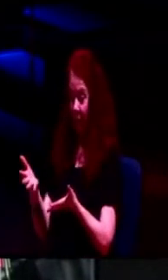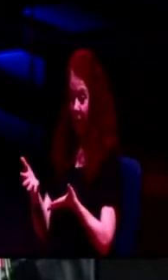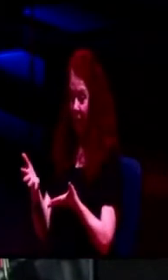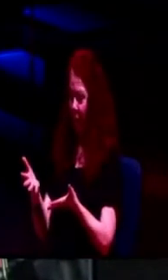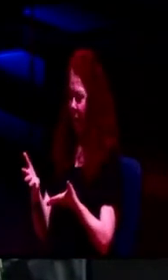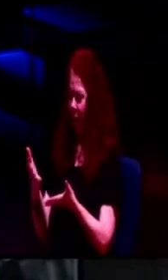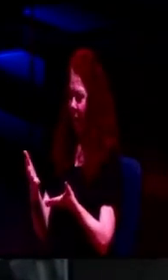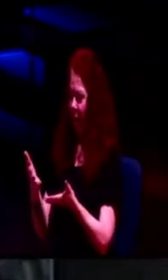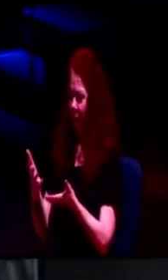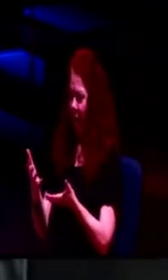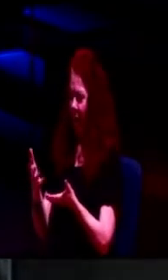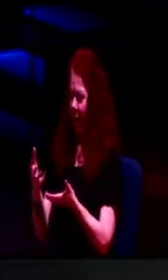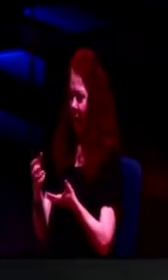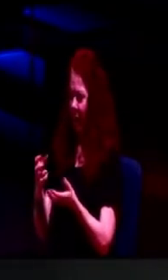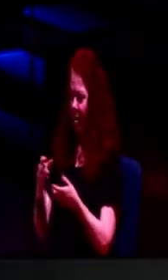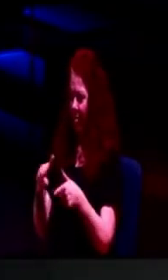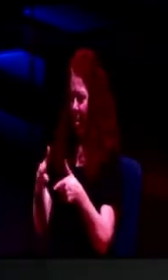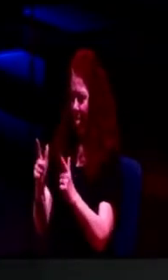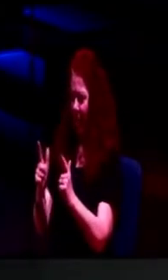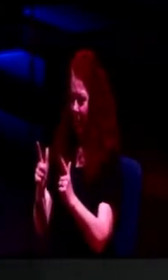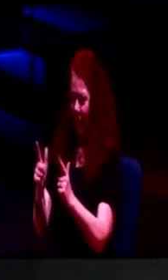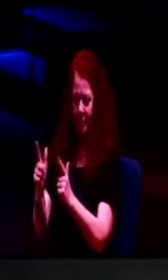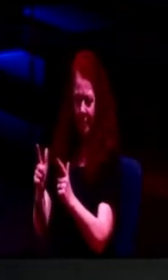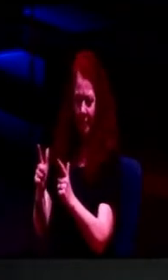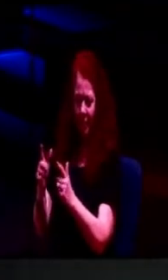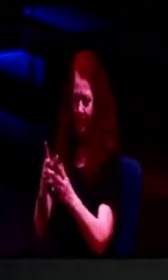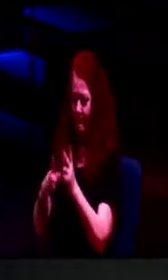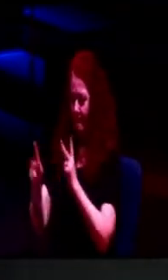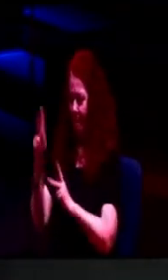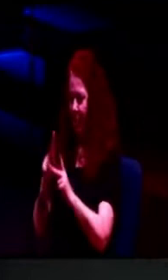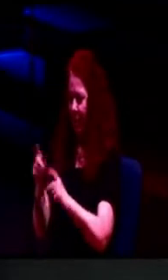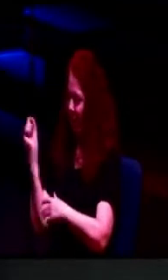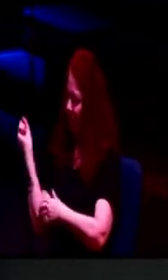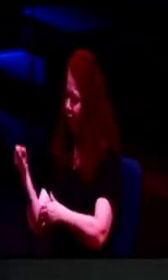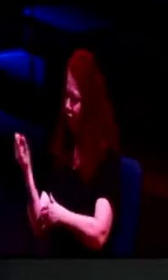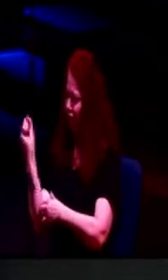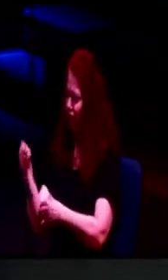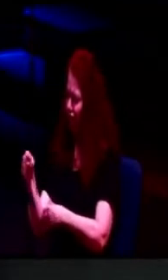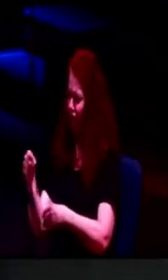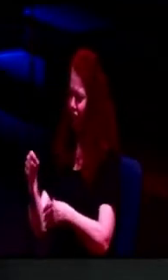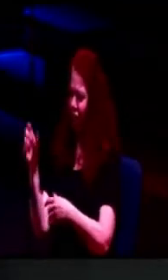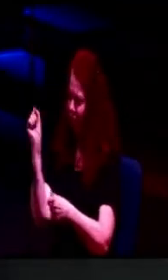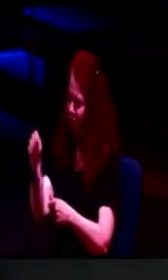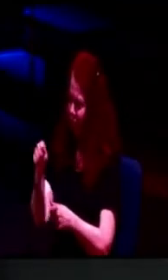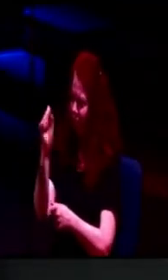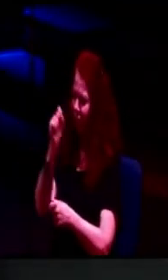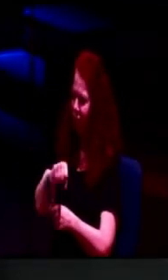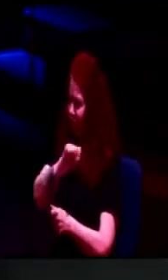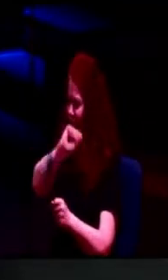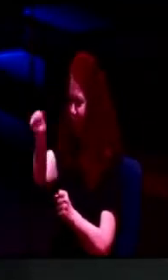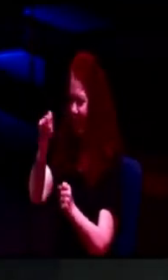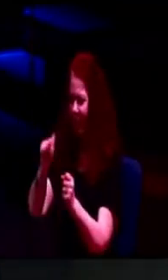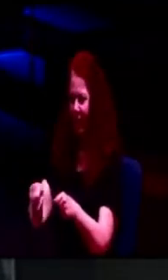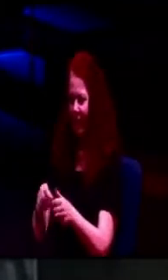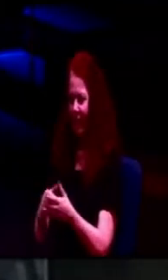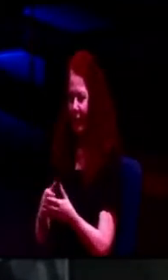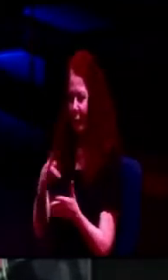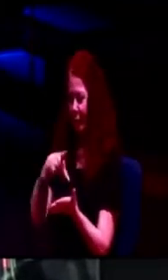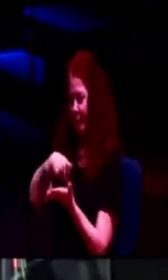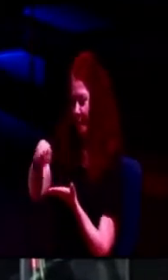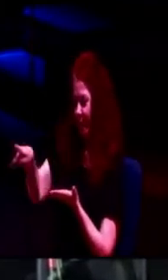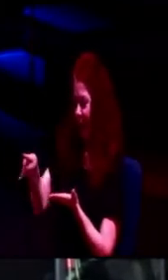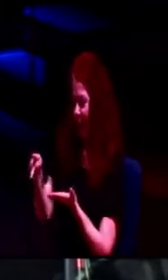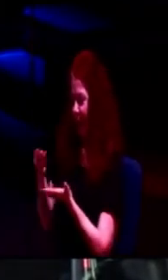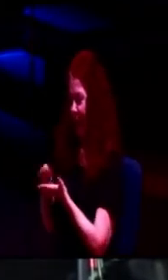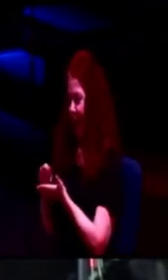out. I know. Idiots, right? You don't recognize the value, and that is what Jesus